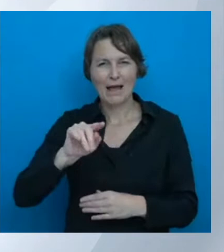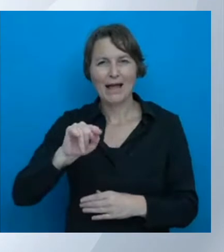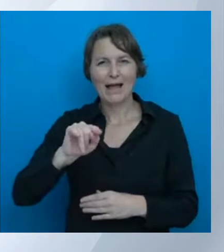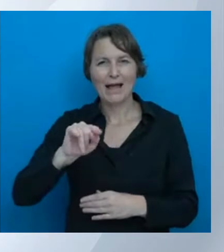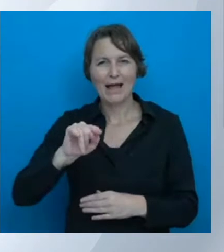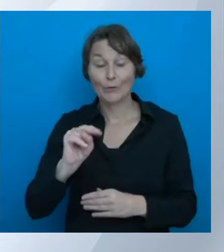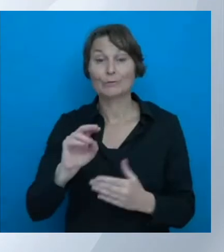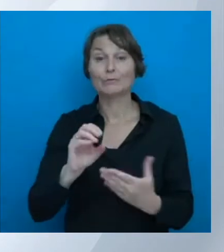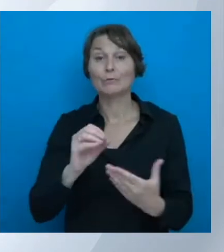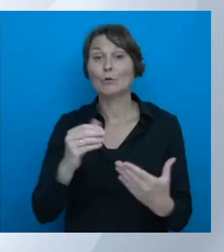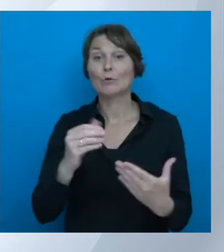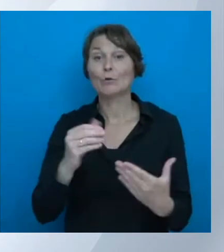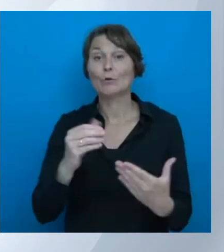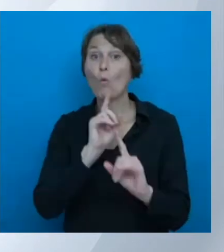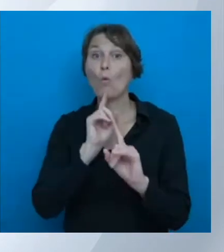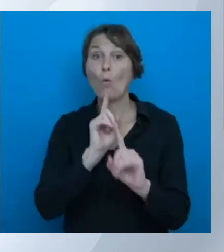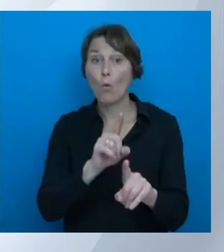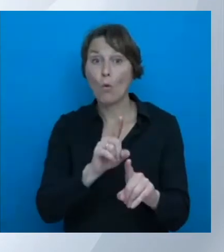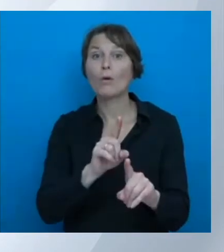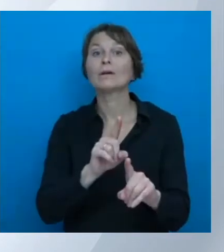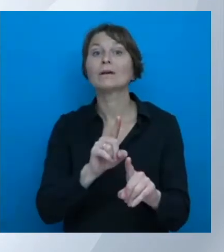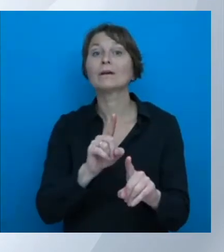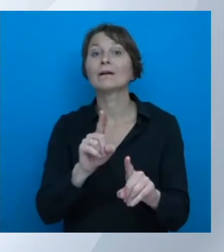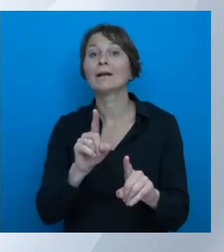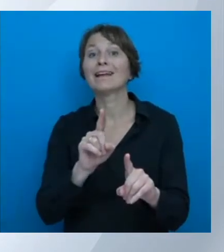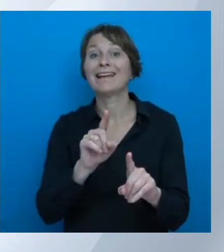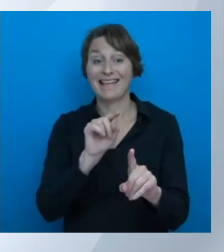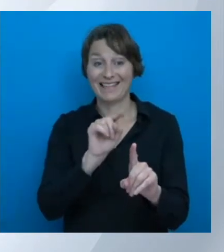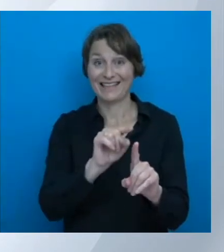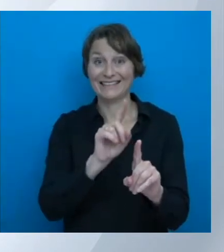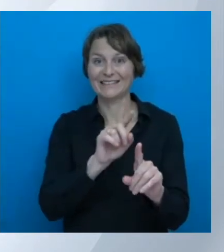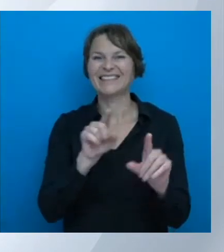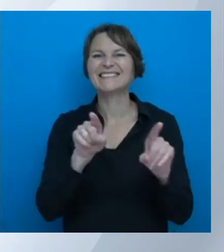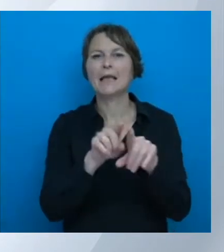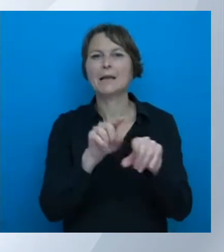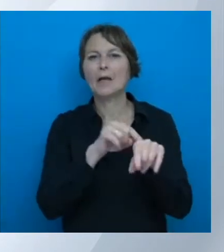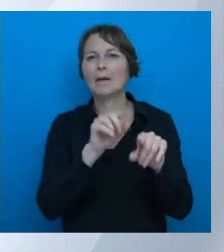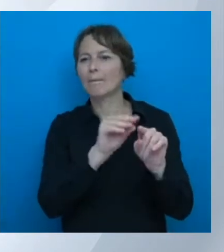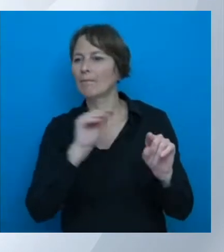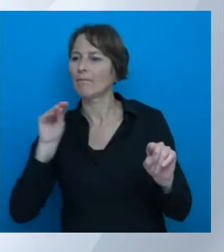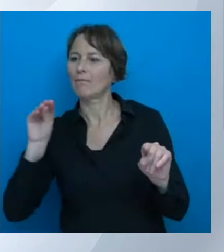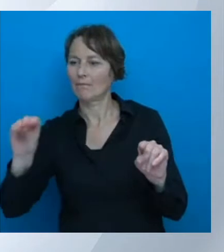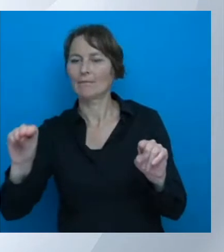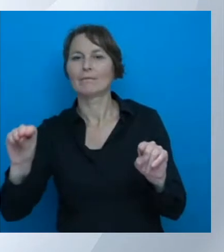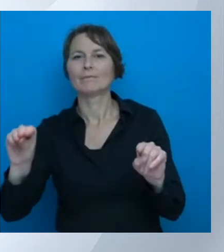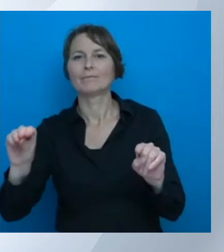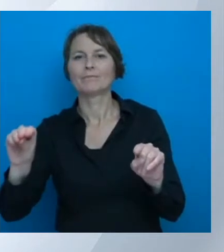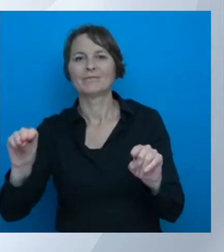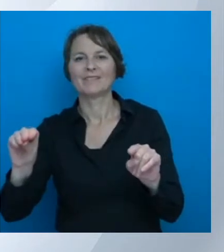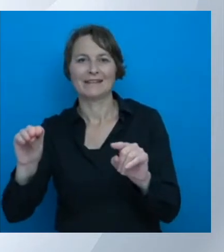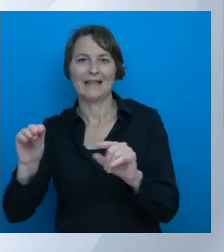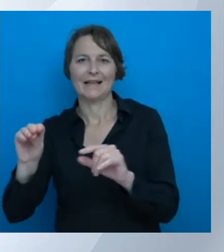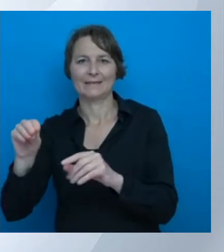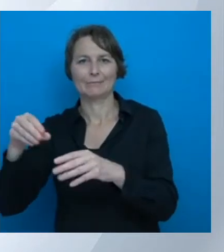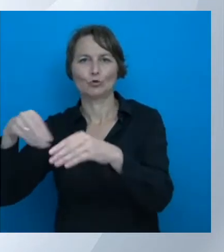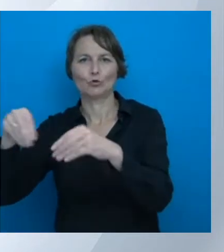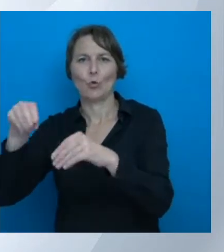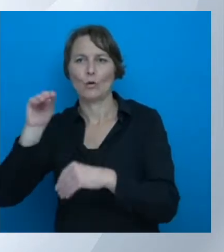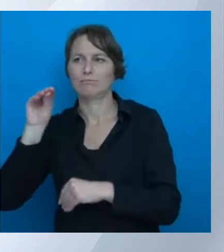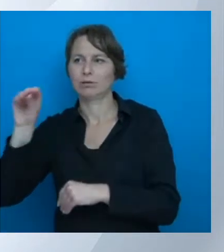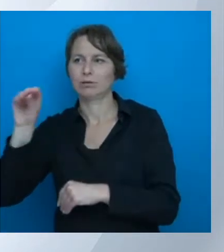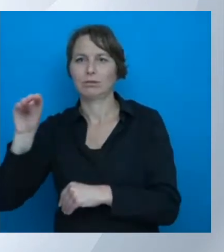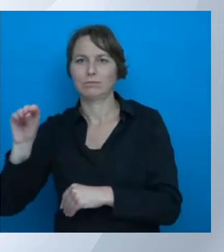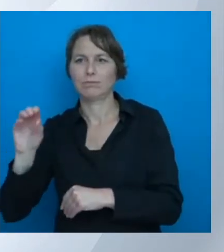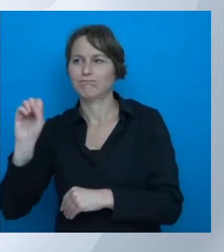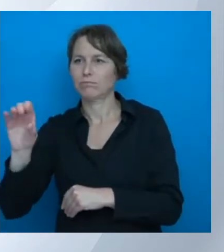new order, it is getting stored in my state store. So with this demo, I'm showing